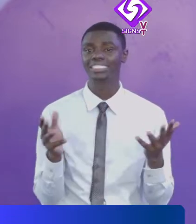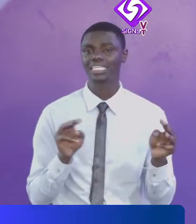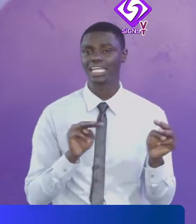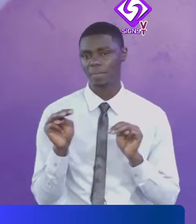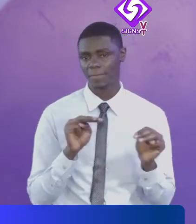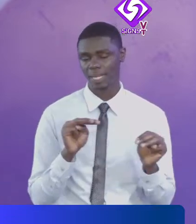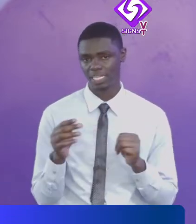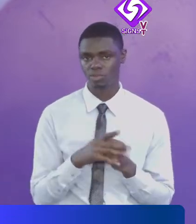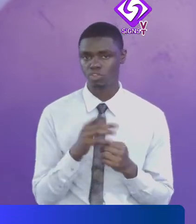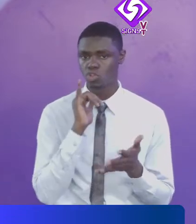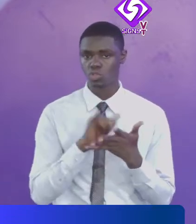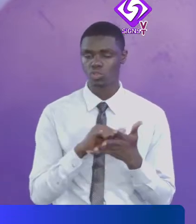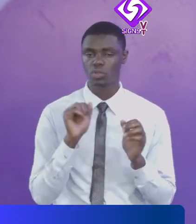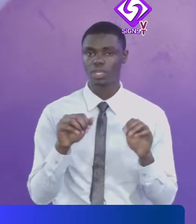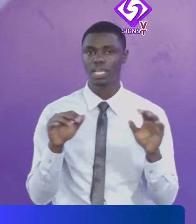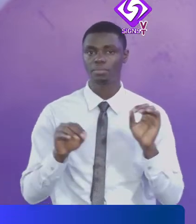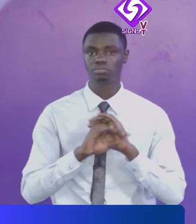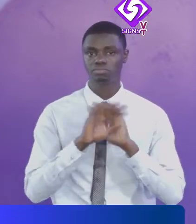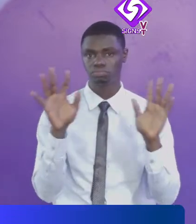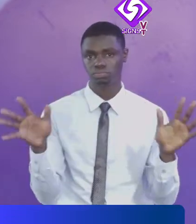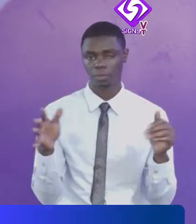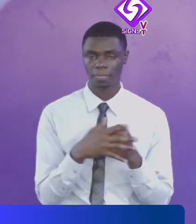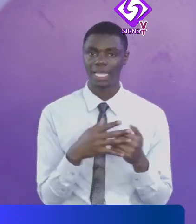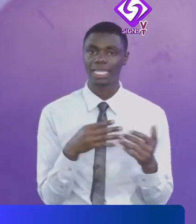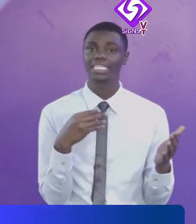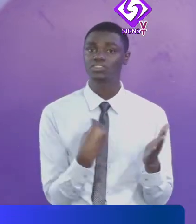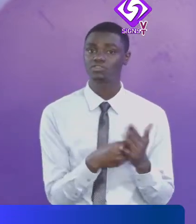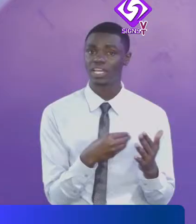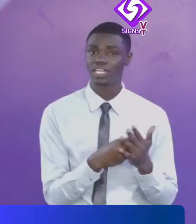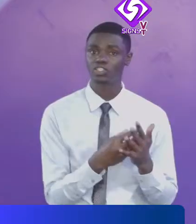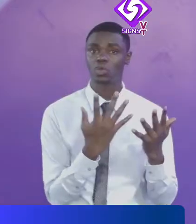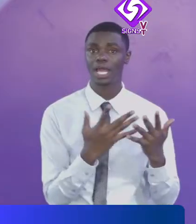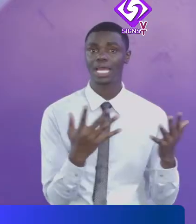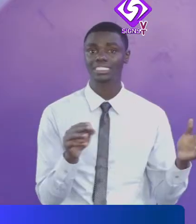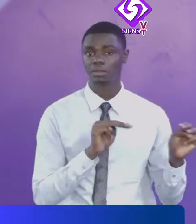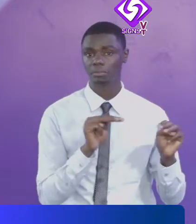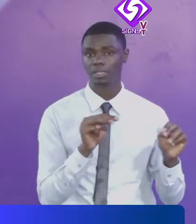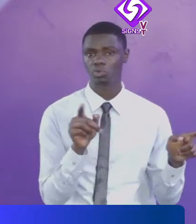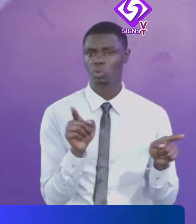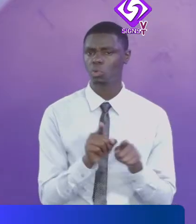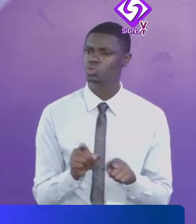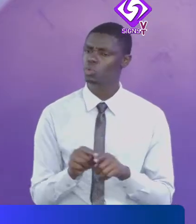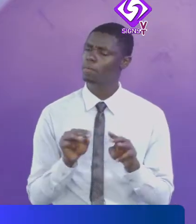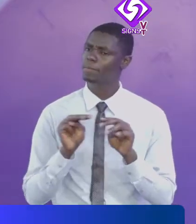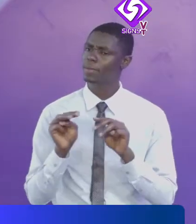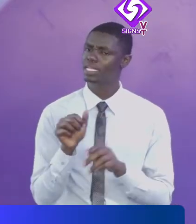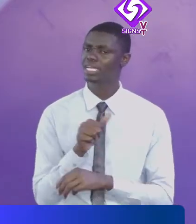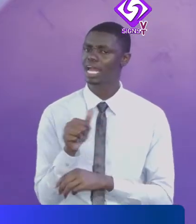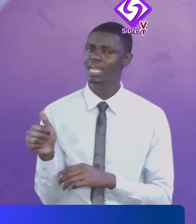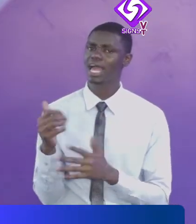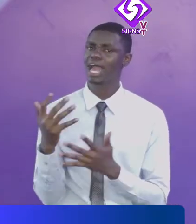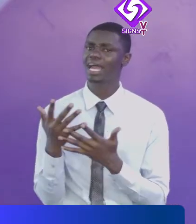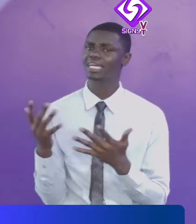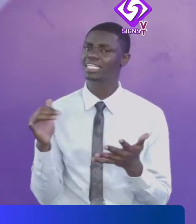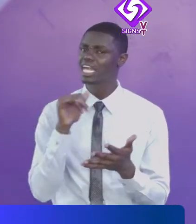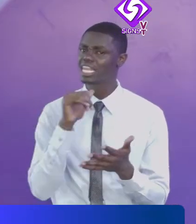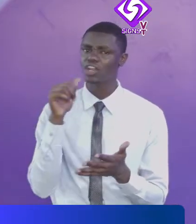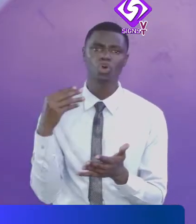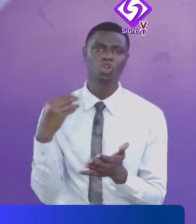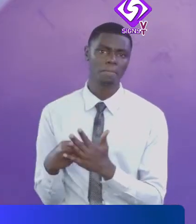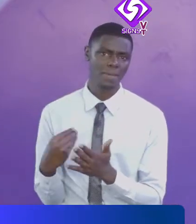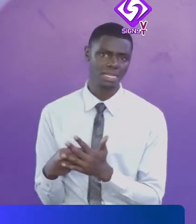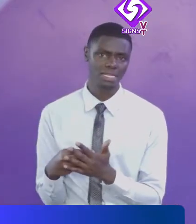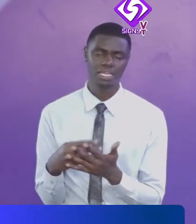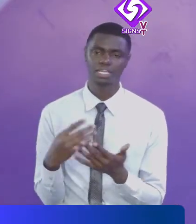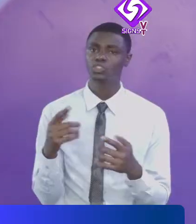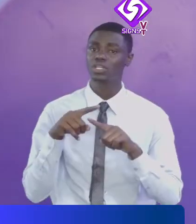we're very clear. What we actually manage is largely financial assets, but we also do manage other assets which are not financial in nature. Depending on the